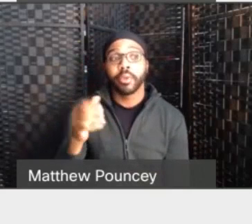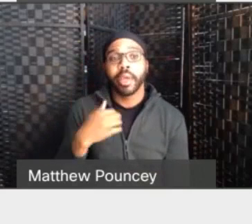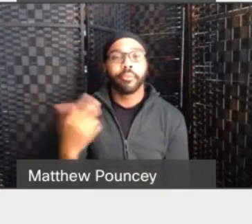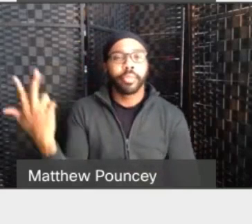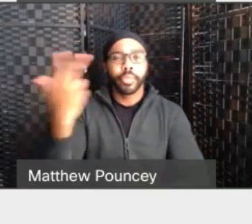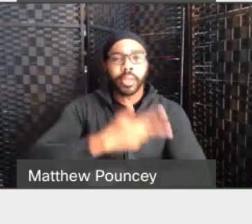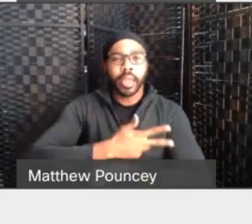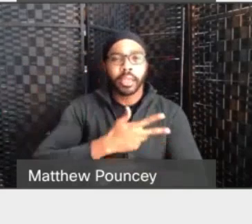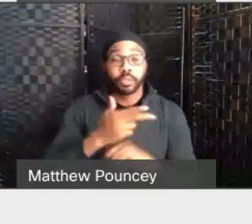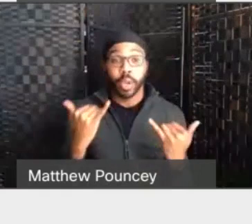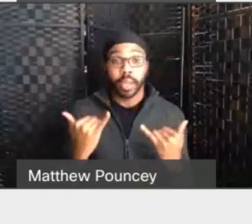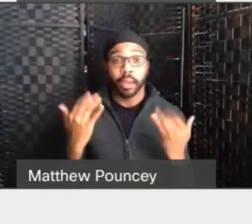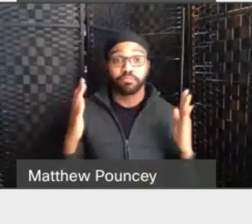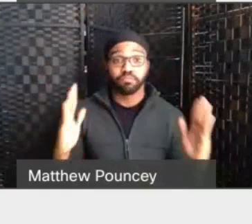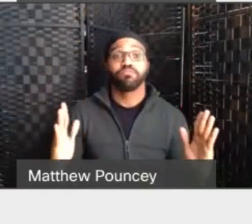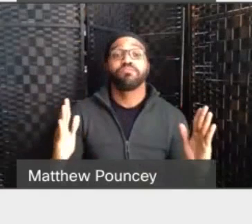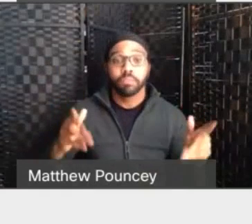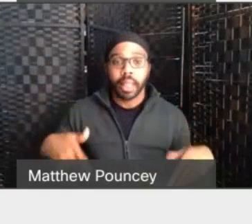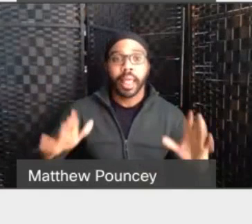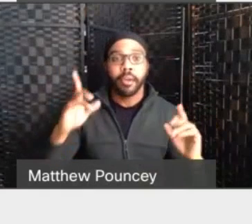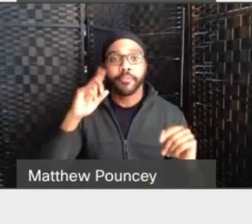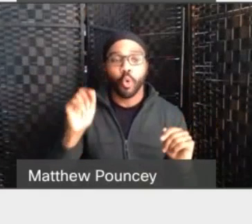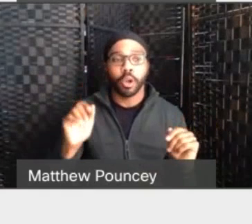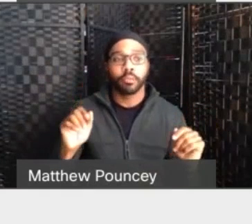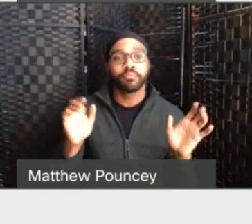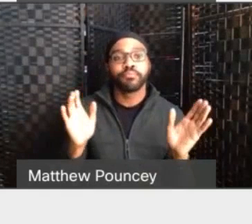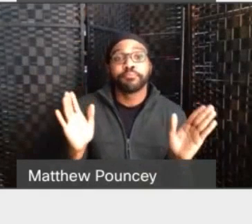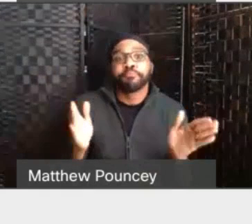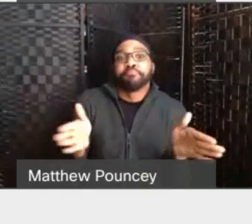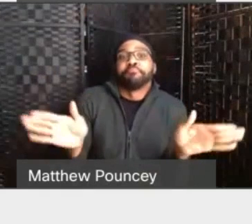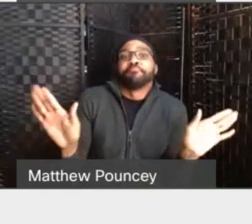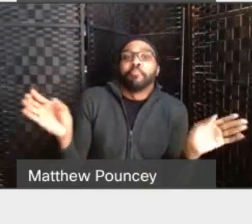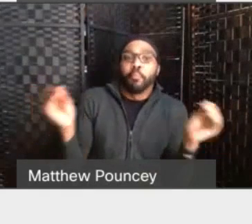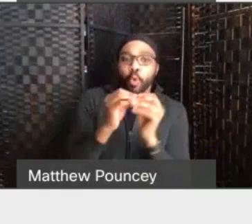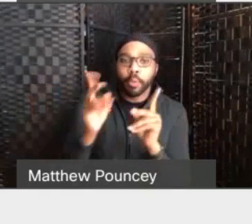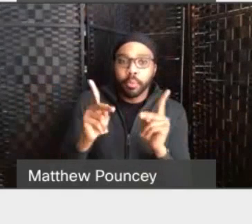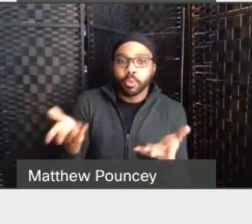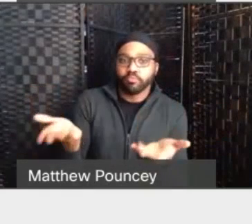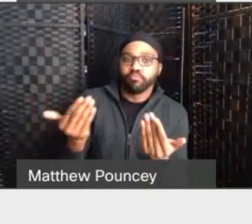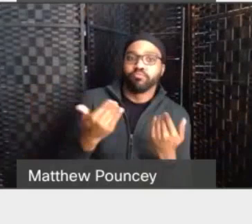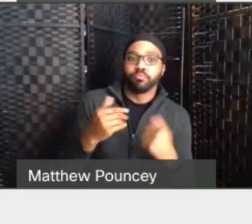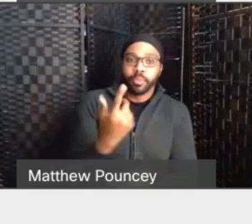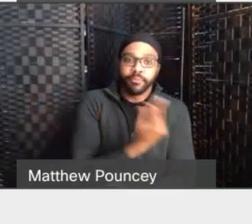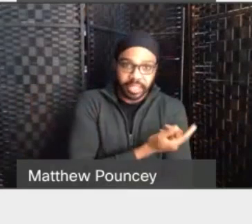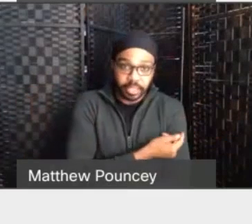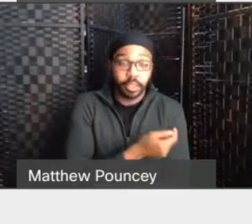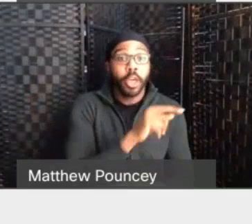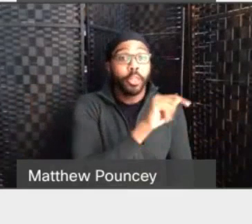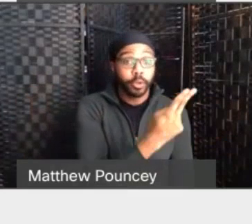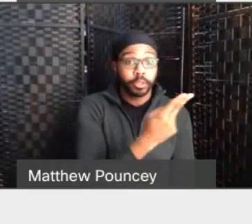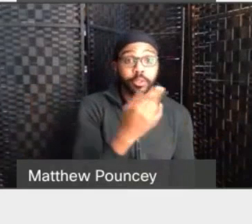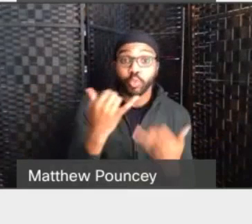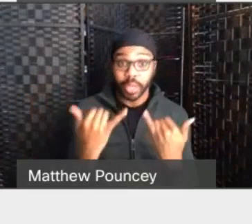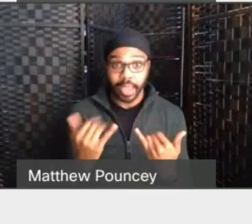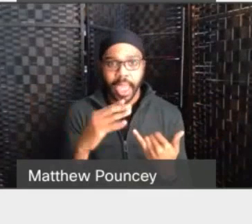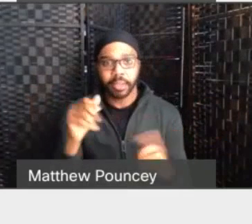3 days right now that they're allowing this expanded group to register for vaccine: Thursday, today, and